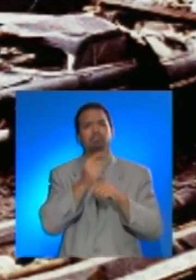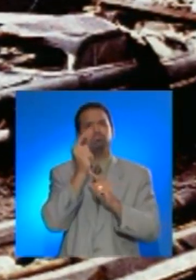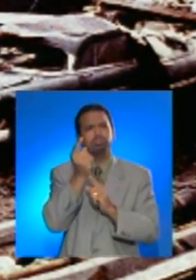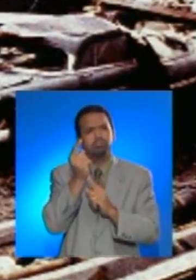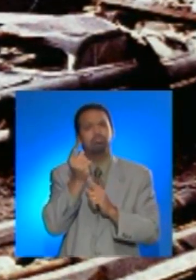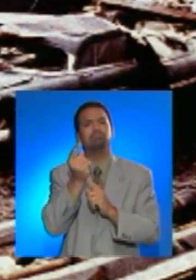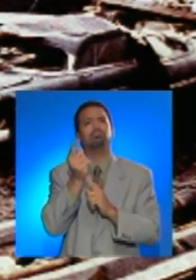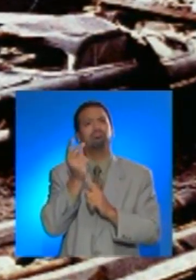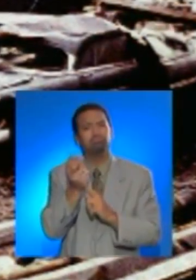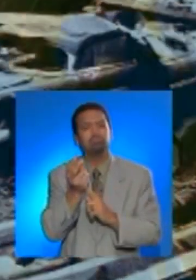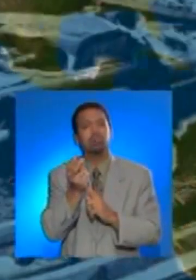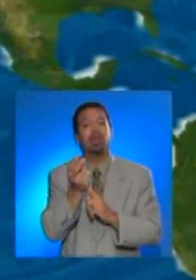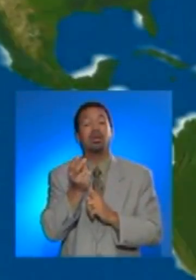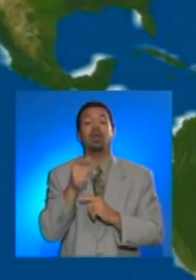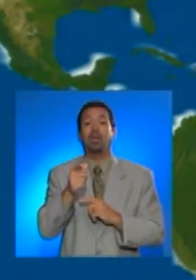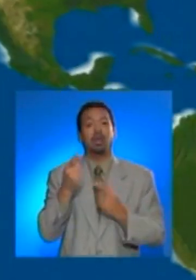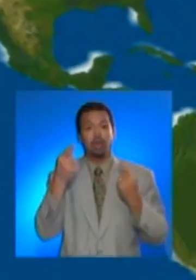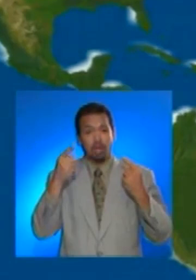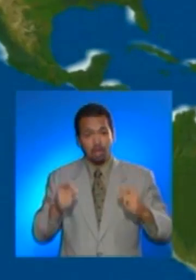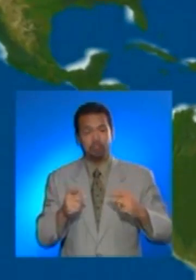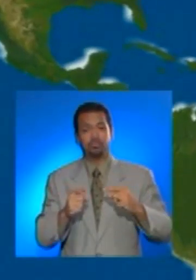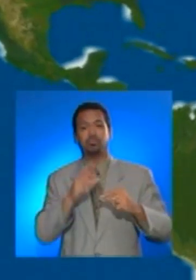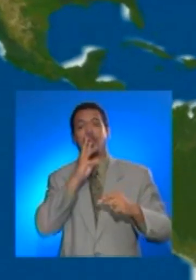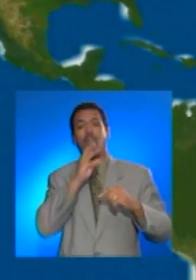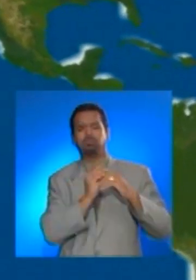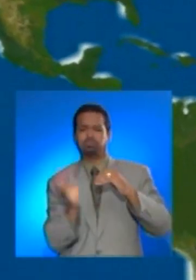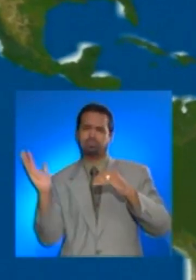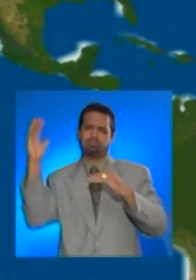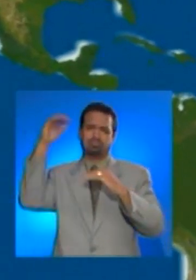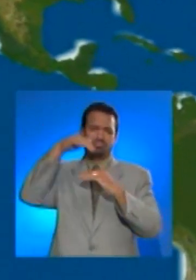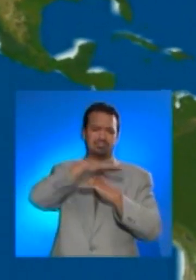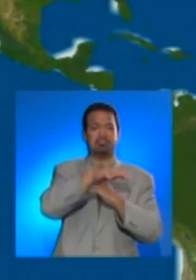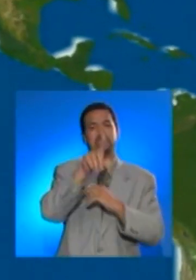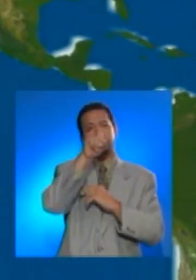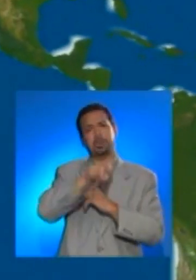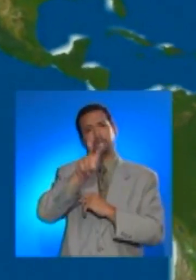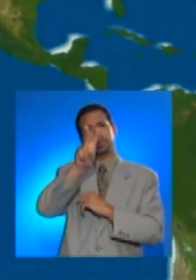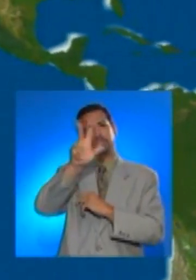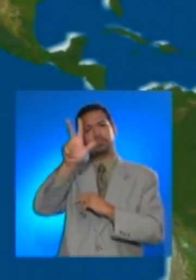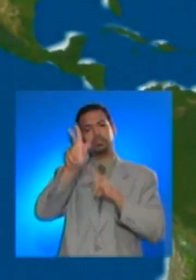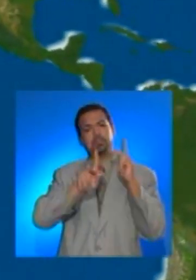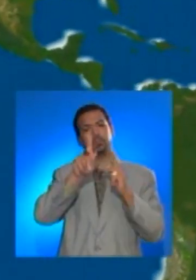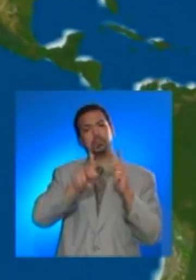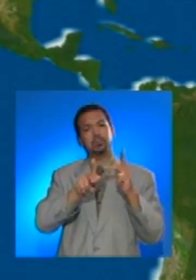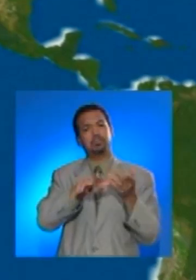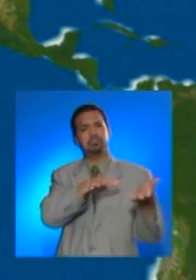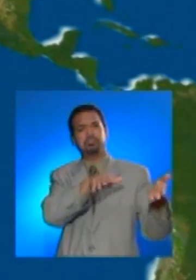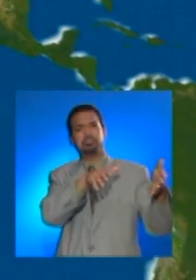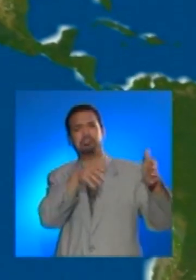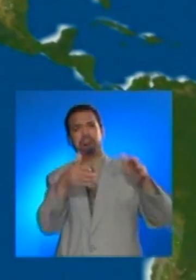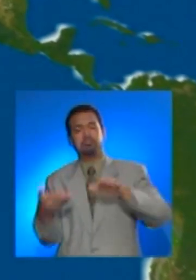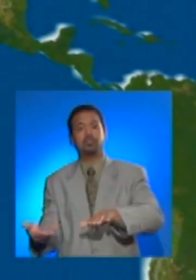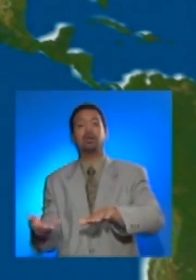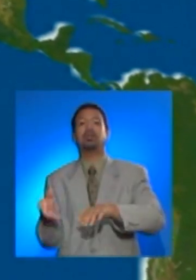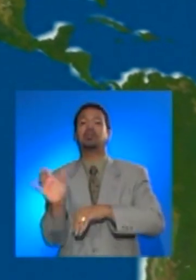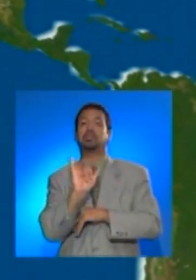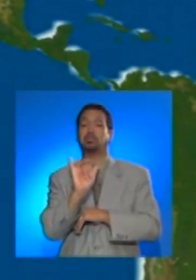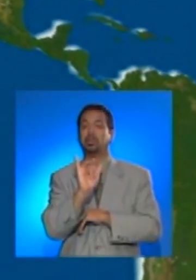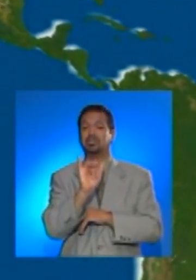associated tsunami caused 106 deaths in Alaska and 17 on the west coast of the United States, for a total